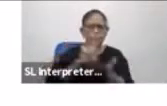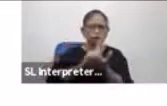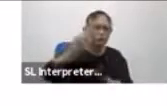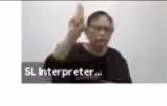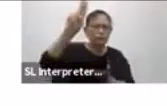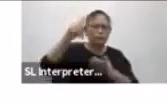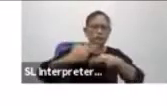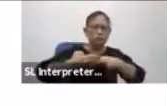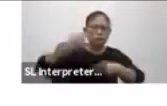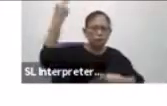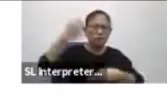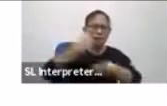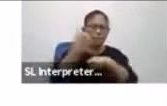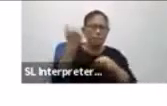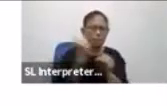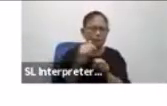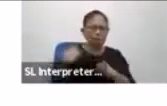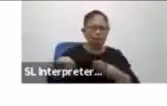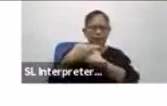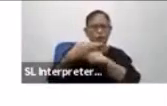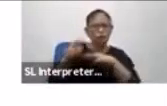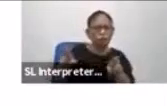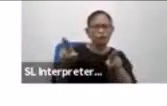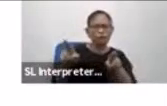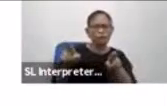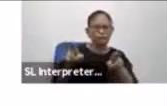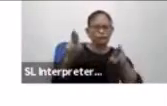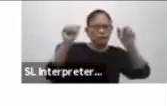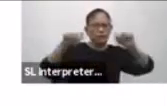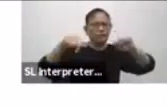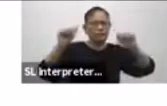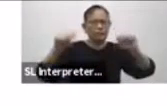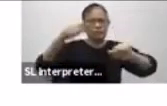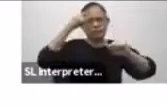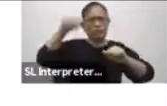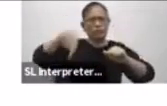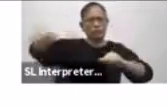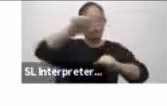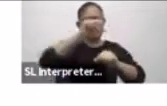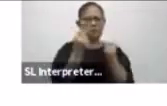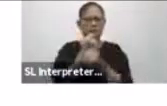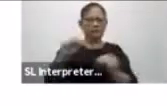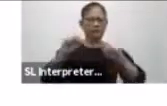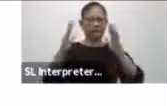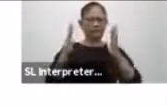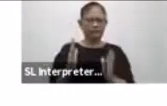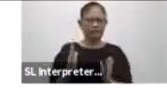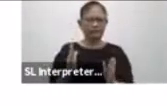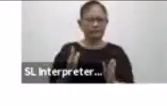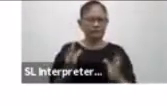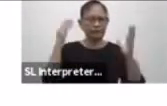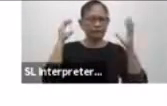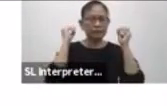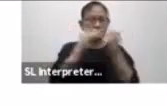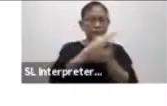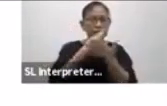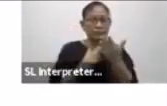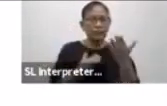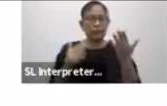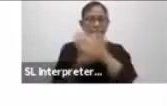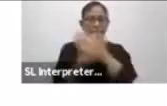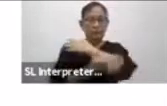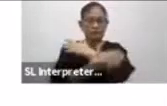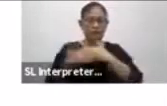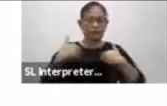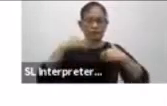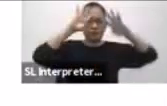that can make rooms available for GBV survivors in a safe way. In several countries, we're also seeing innovation in